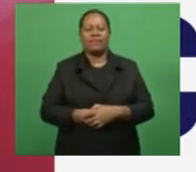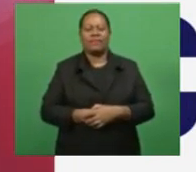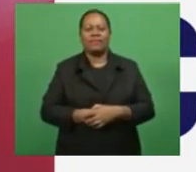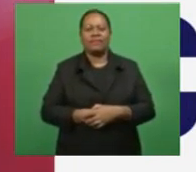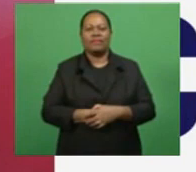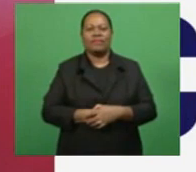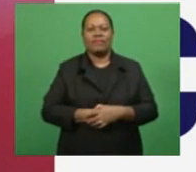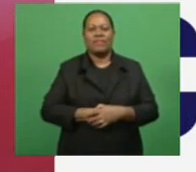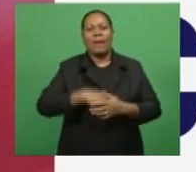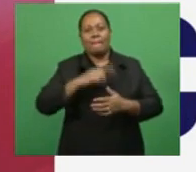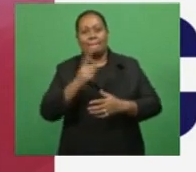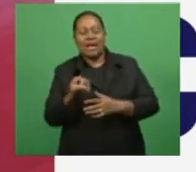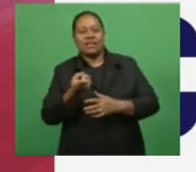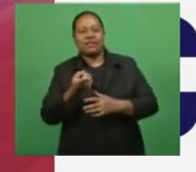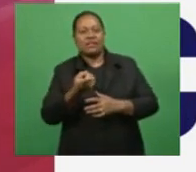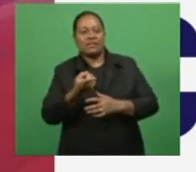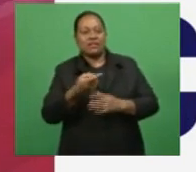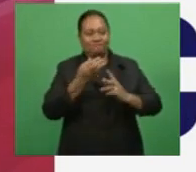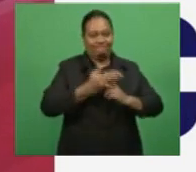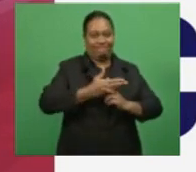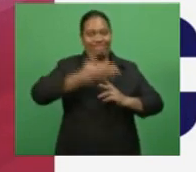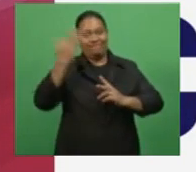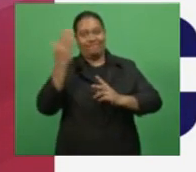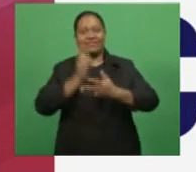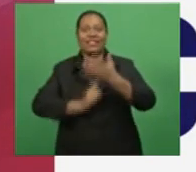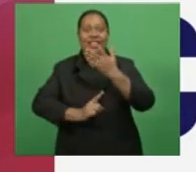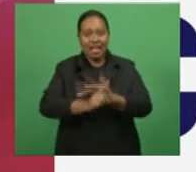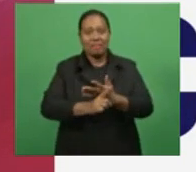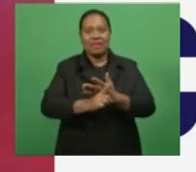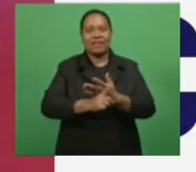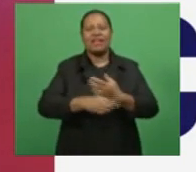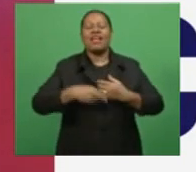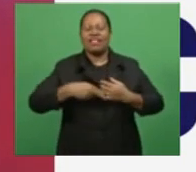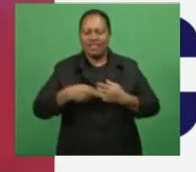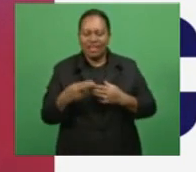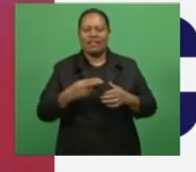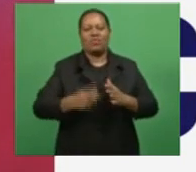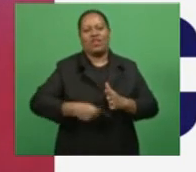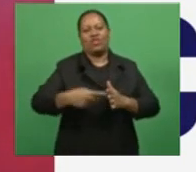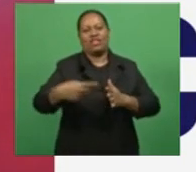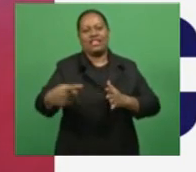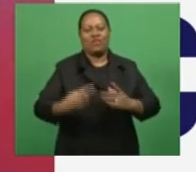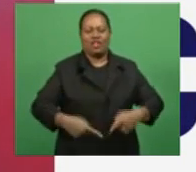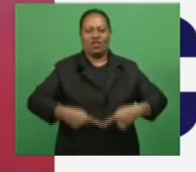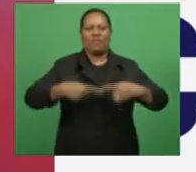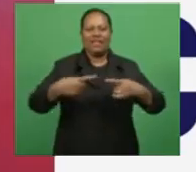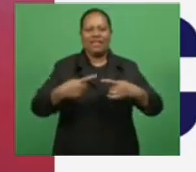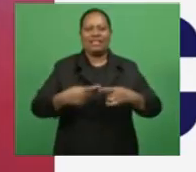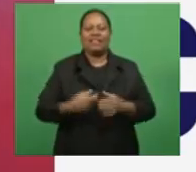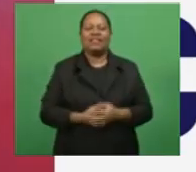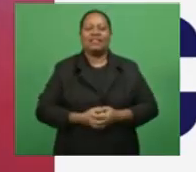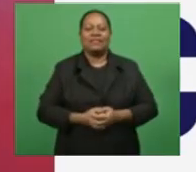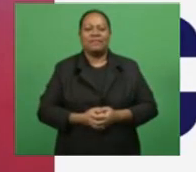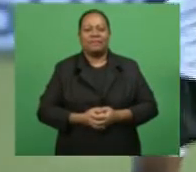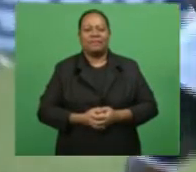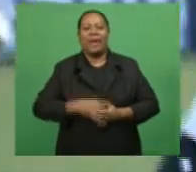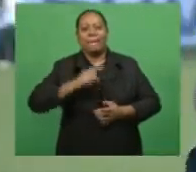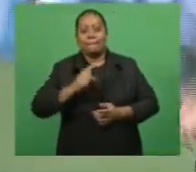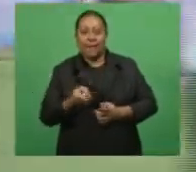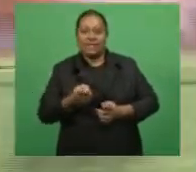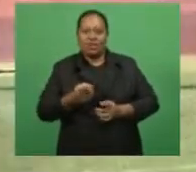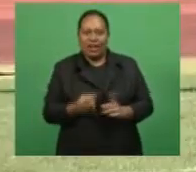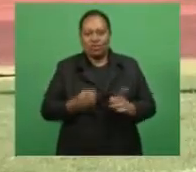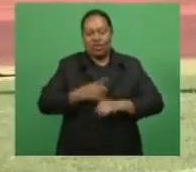after COVID or when the restrictions are lifted. All competitions will still go ahead, but with revised dates.